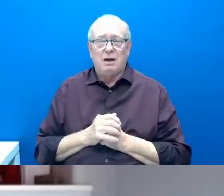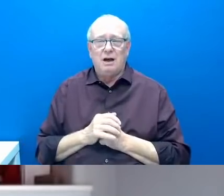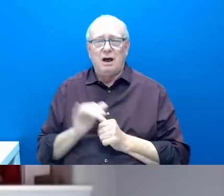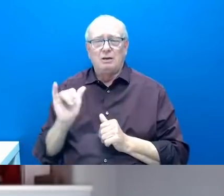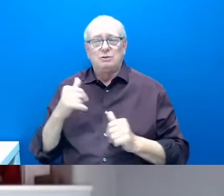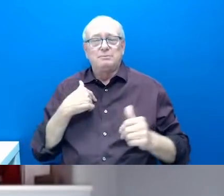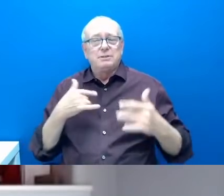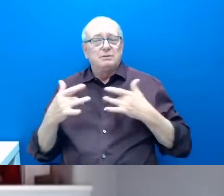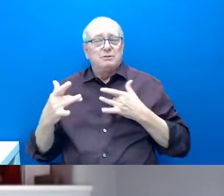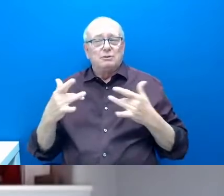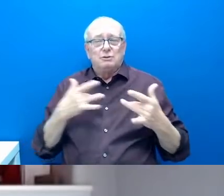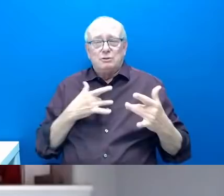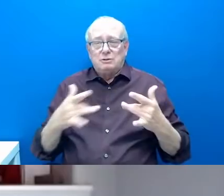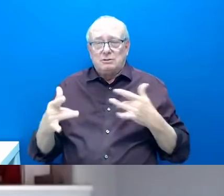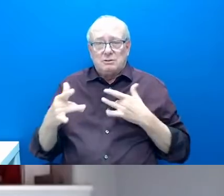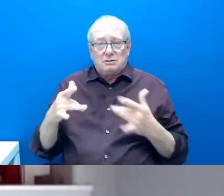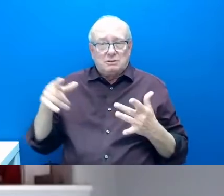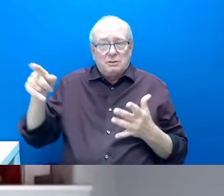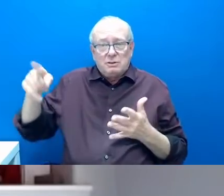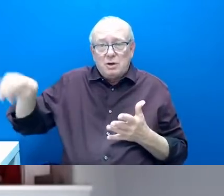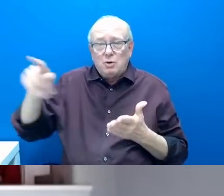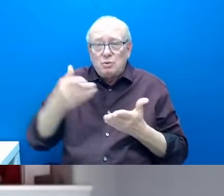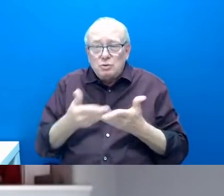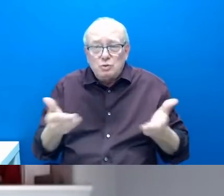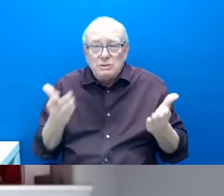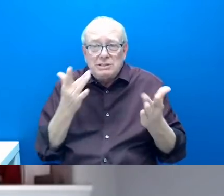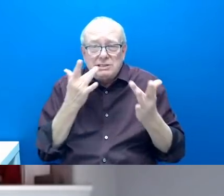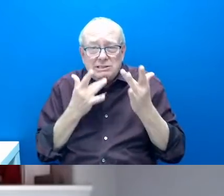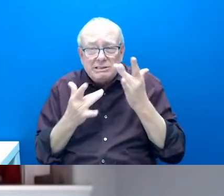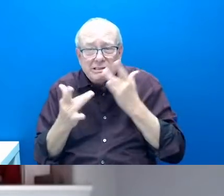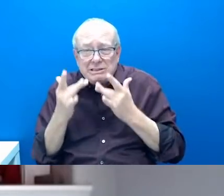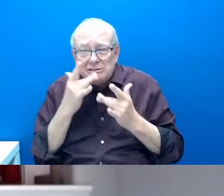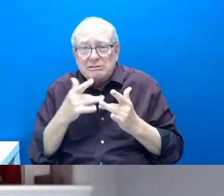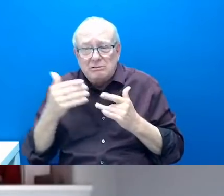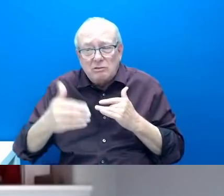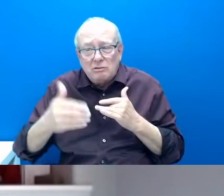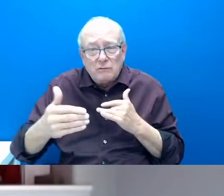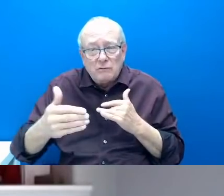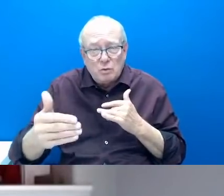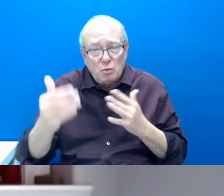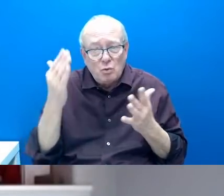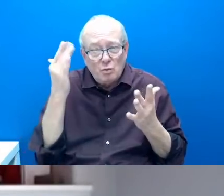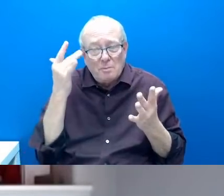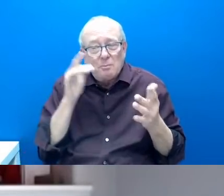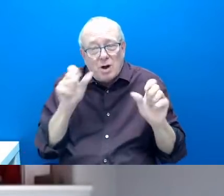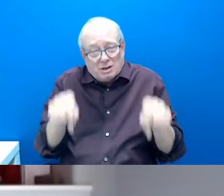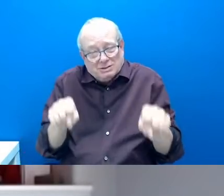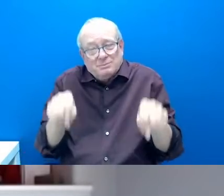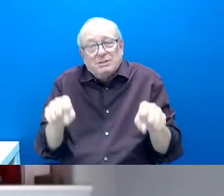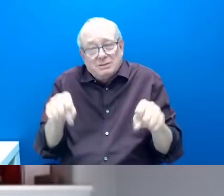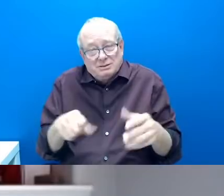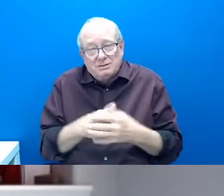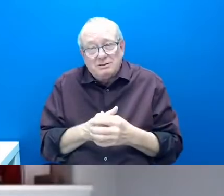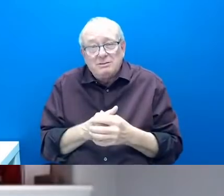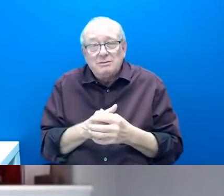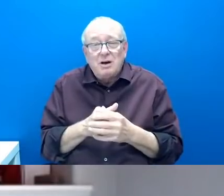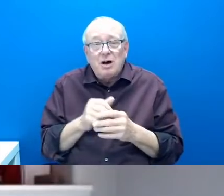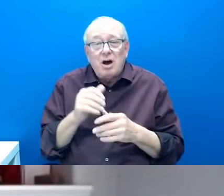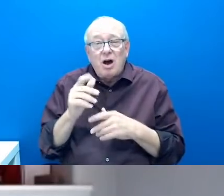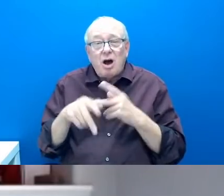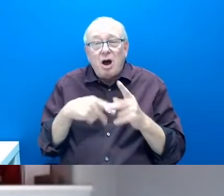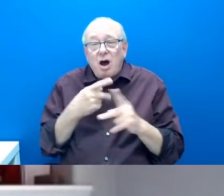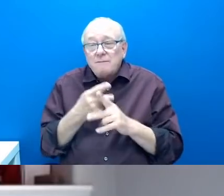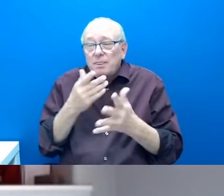also have issues that are impending with resource crunches. So these kinds of tools of caring